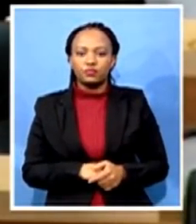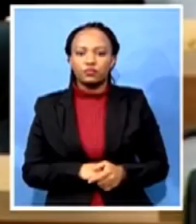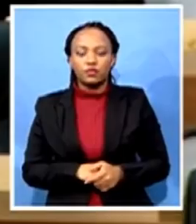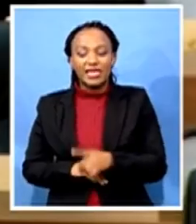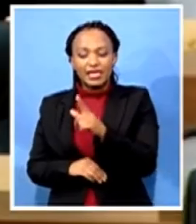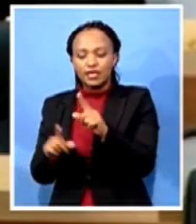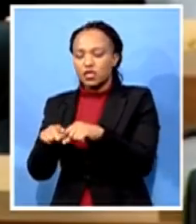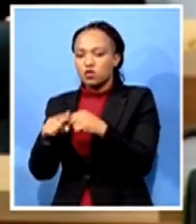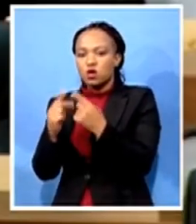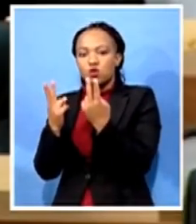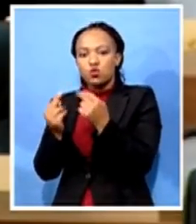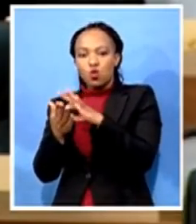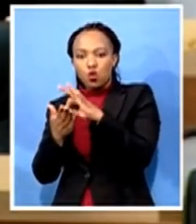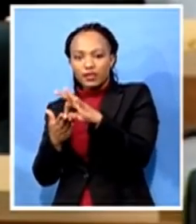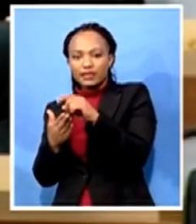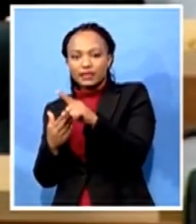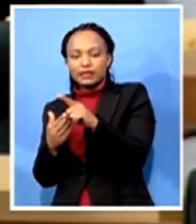a process to be embarked upon.